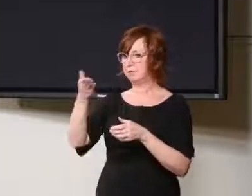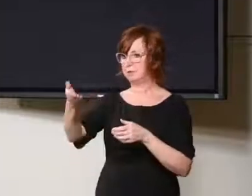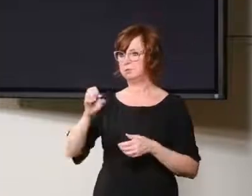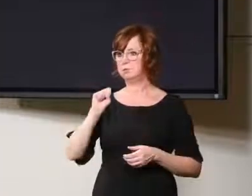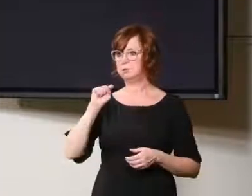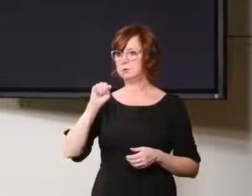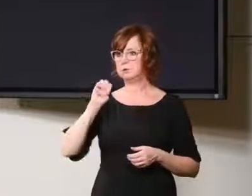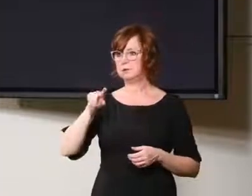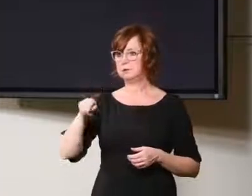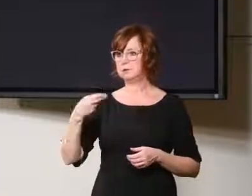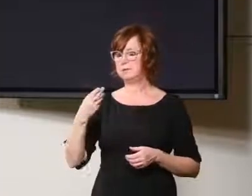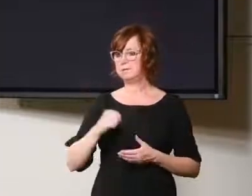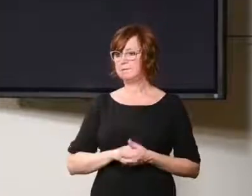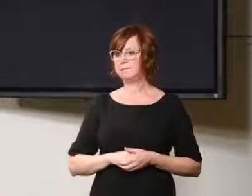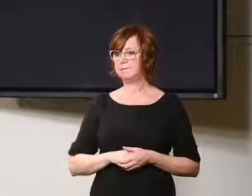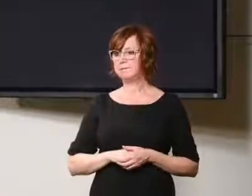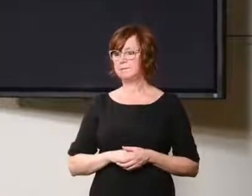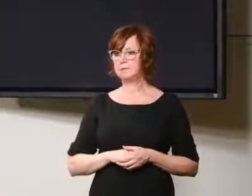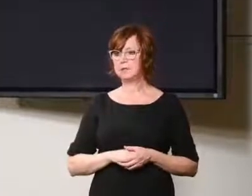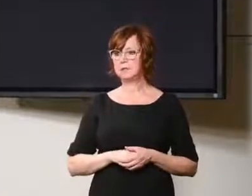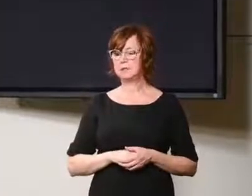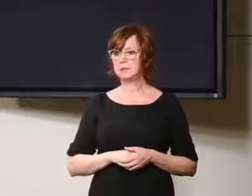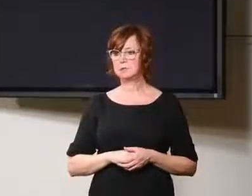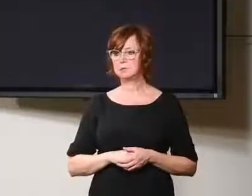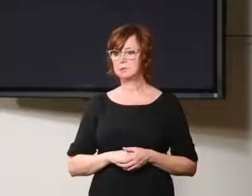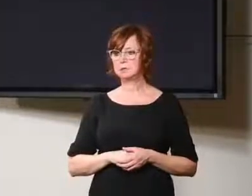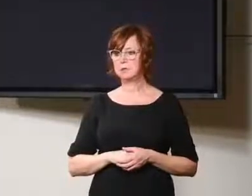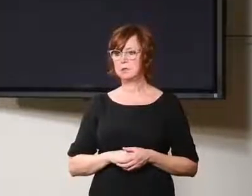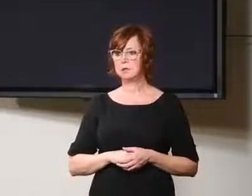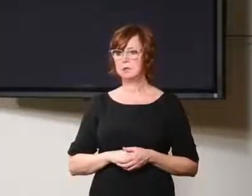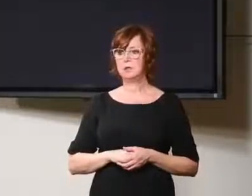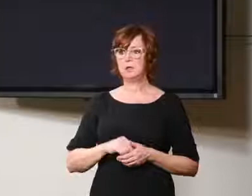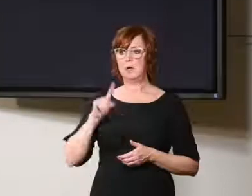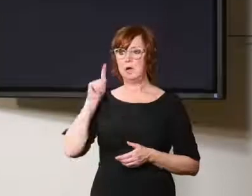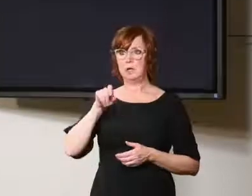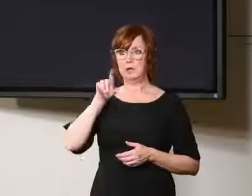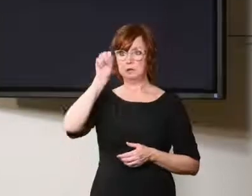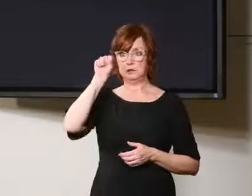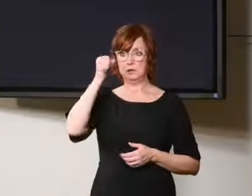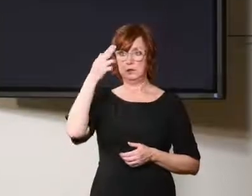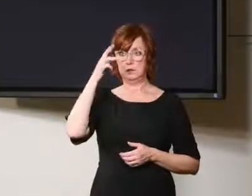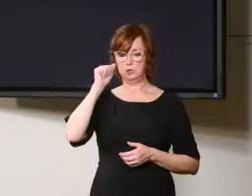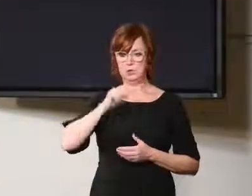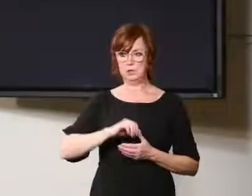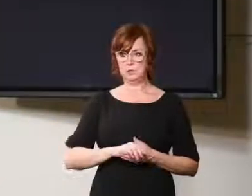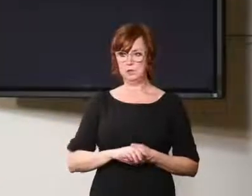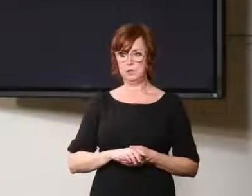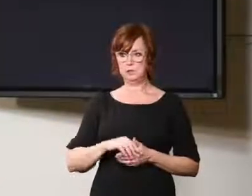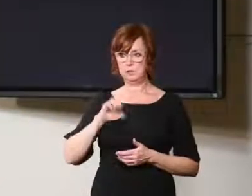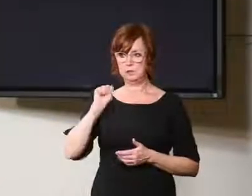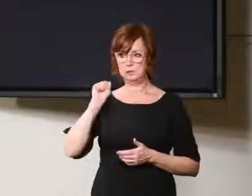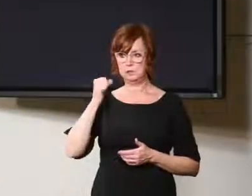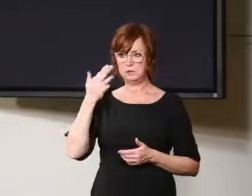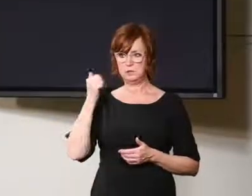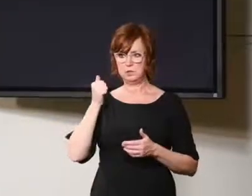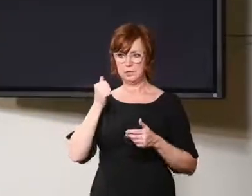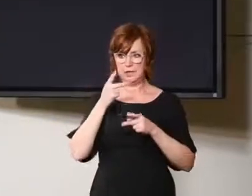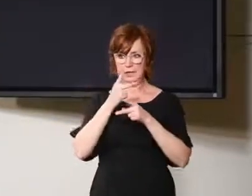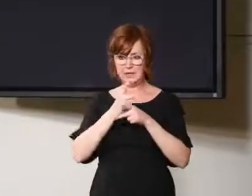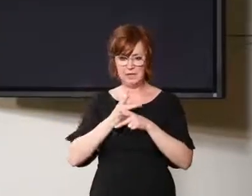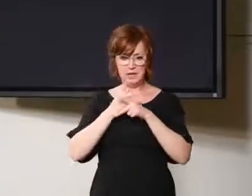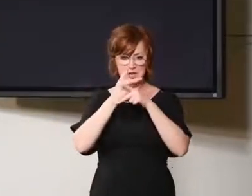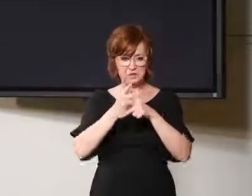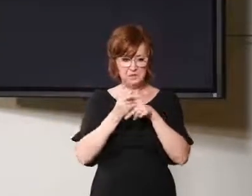Steph. Yeah, this is to the Saskatchewan Health Authority. Is the SHA rationing what it has for personal